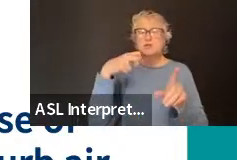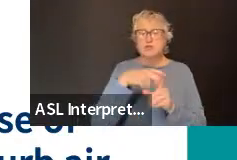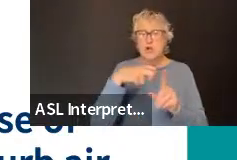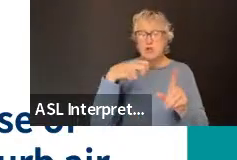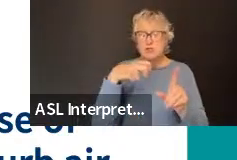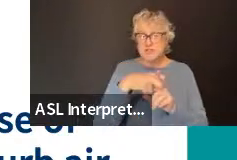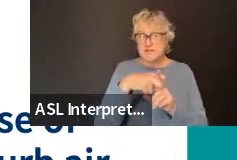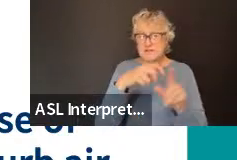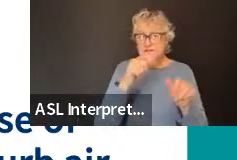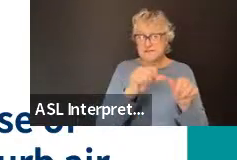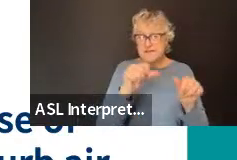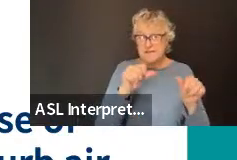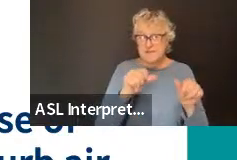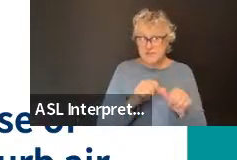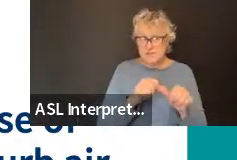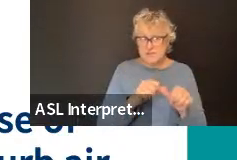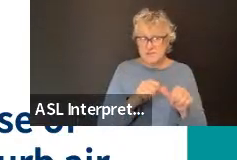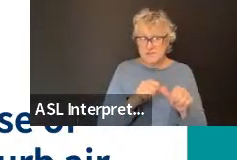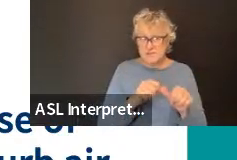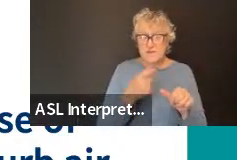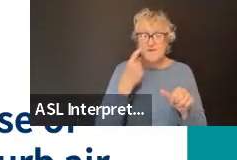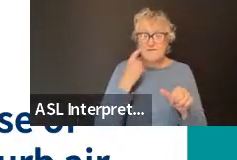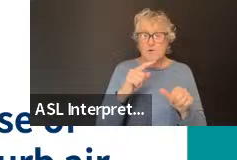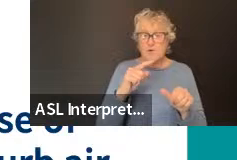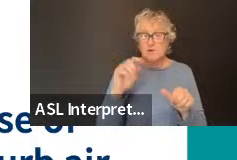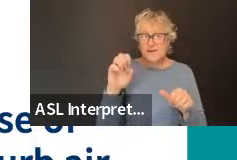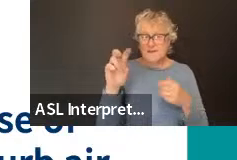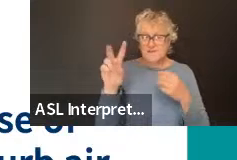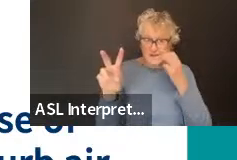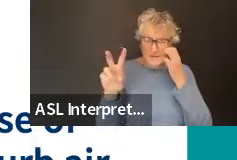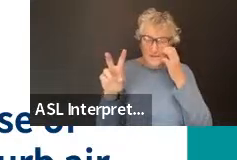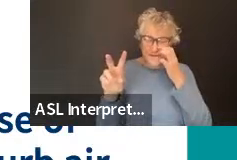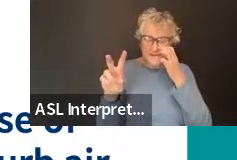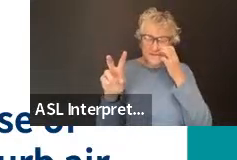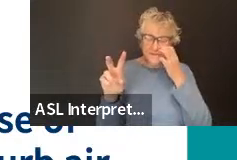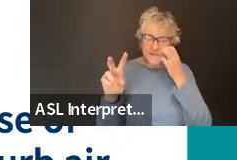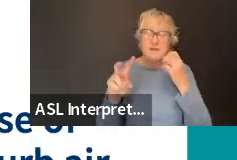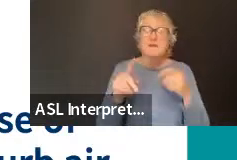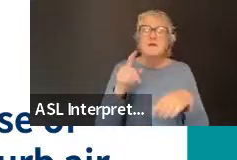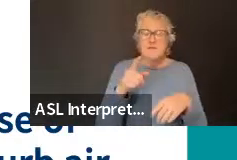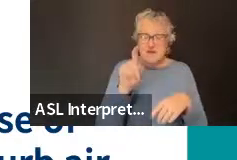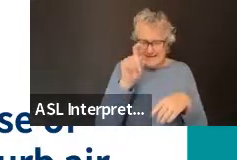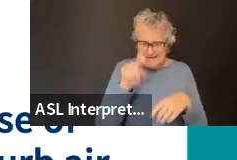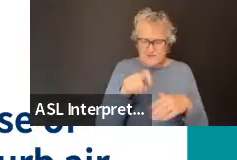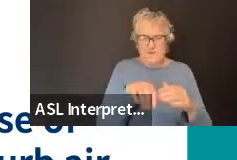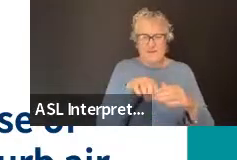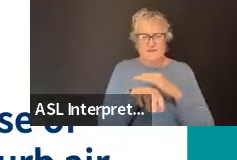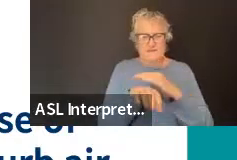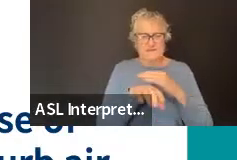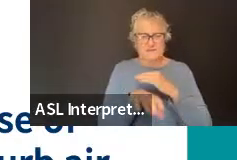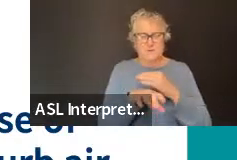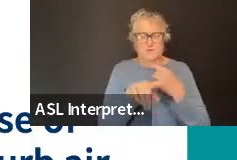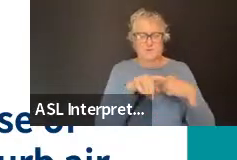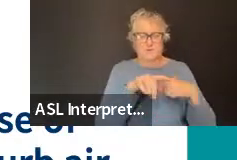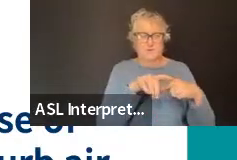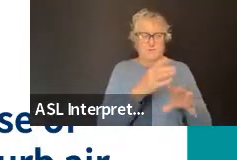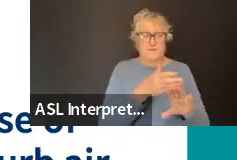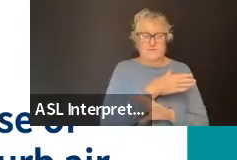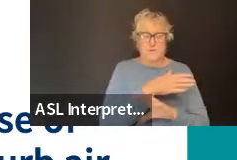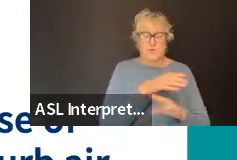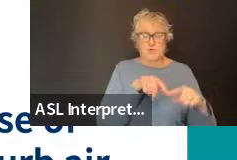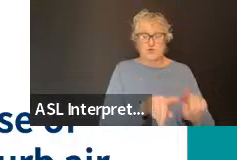may become convenient public facilities after construction is complete and ongoing operations and ownership is